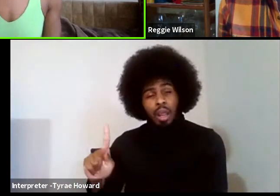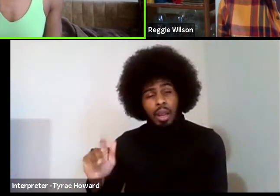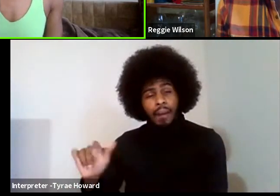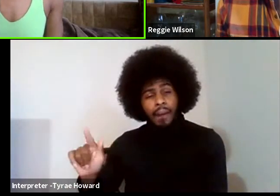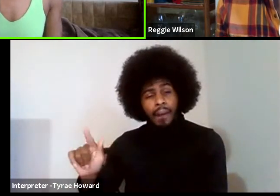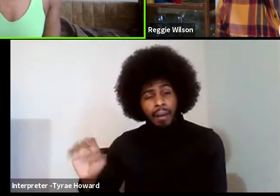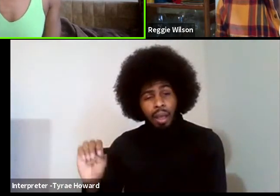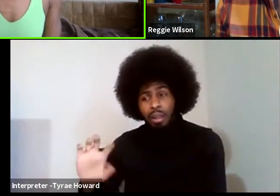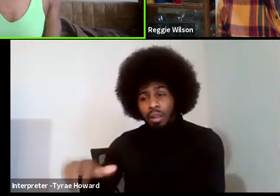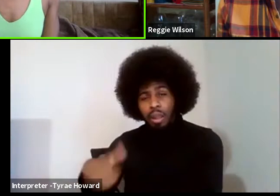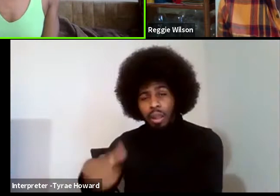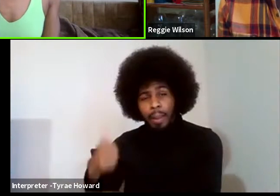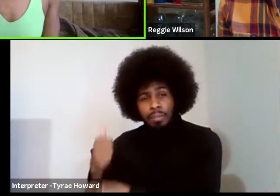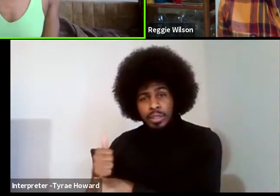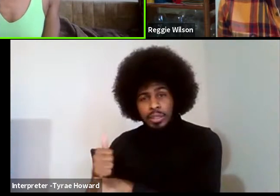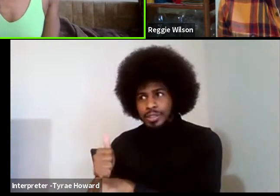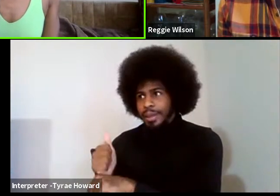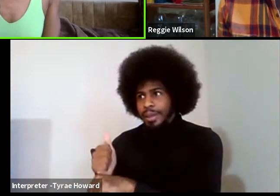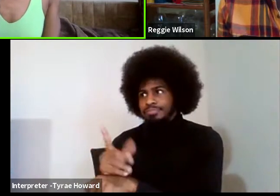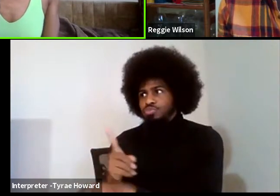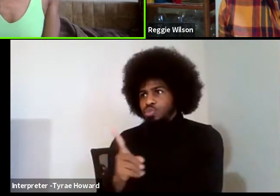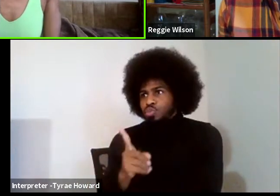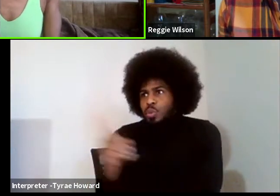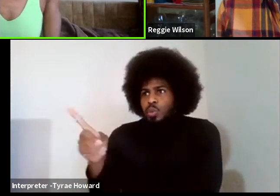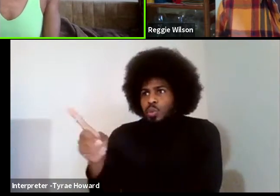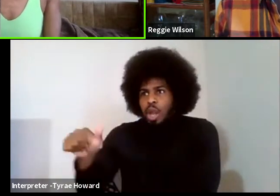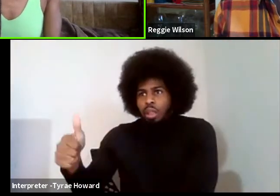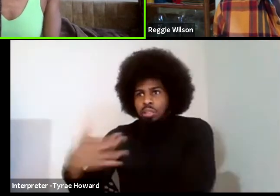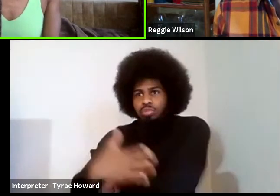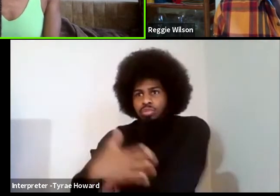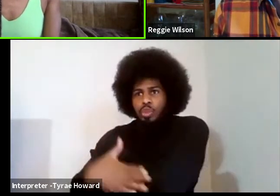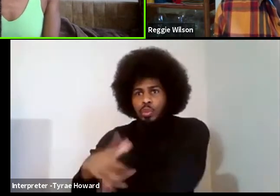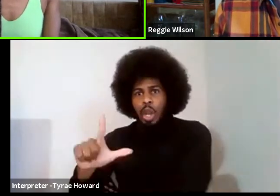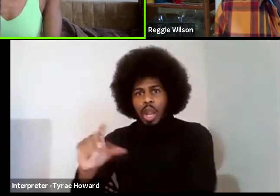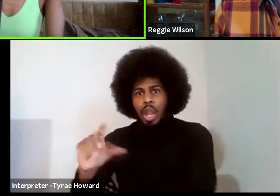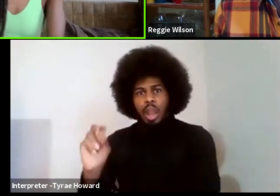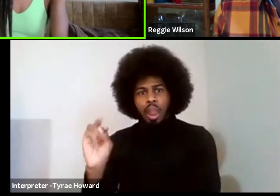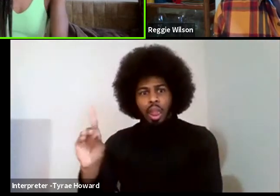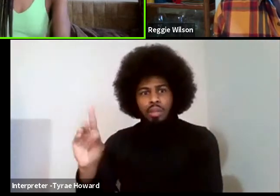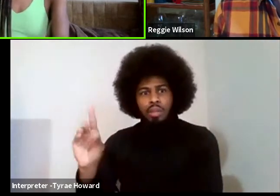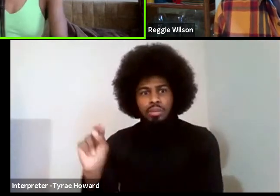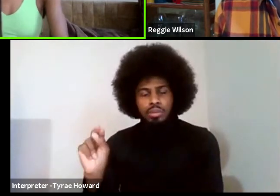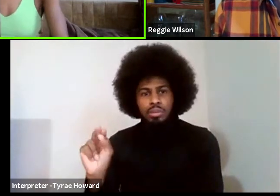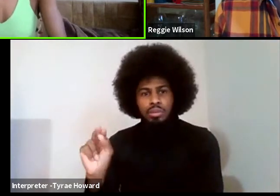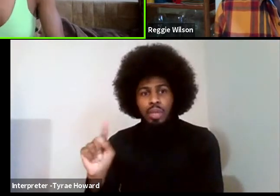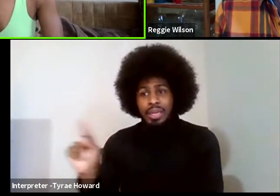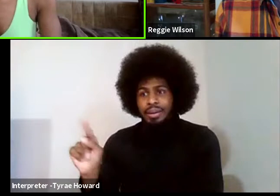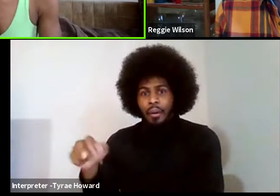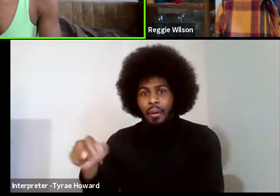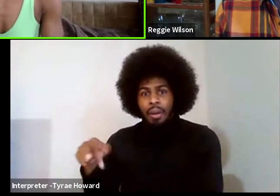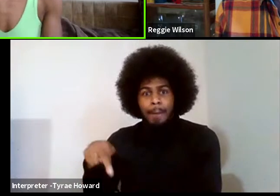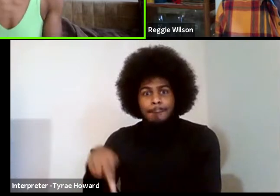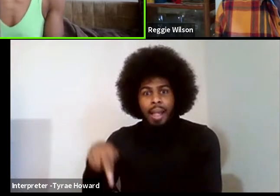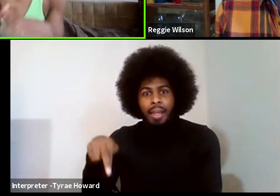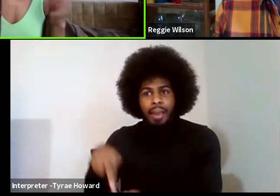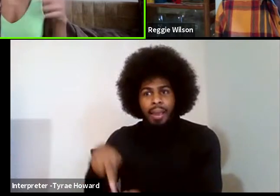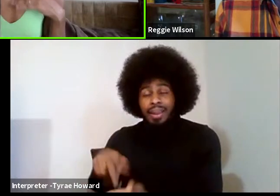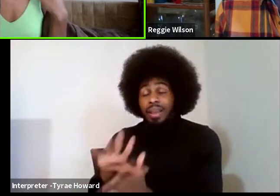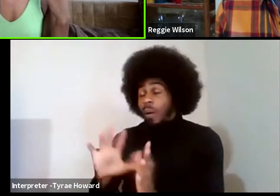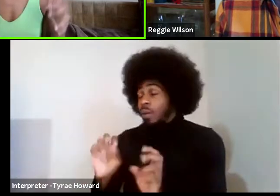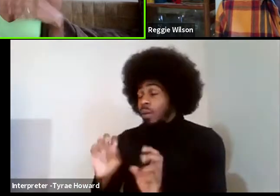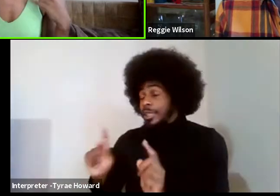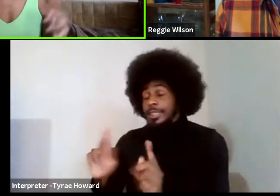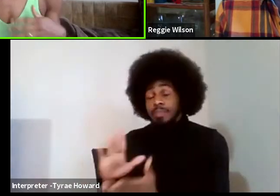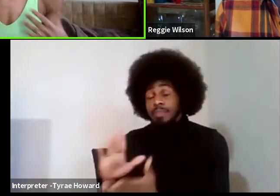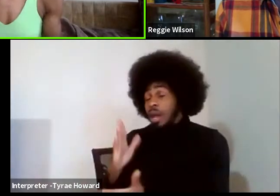he's over in London just premiering with a piece on the Royal Ballet. So, you know, I'm like, let me not bother him. Let me just do